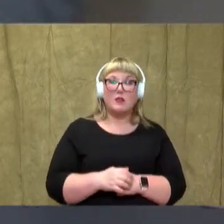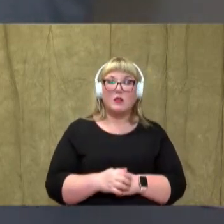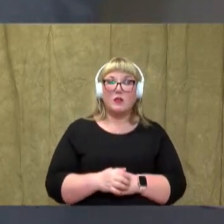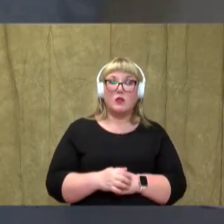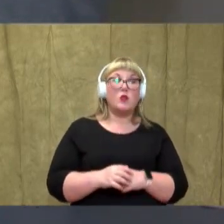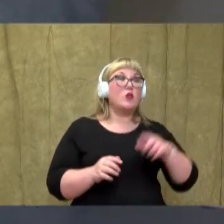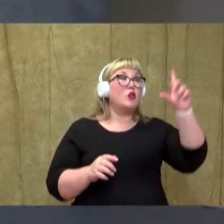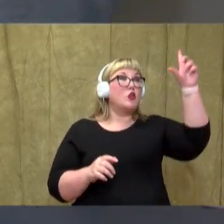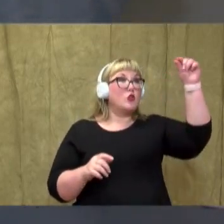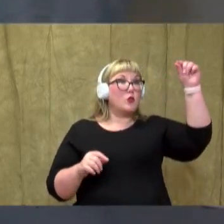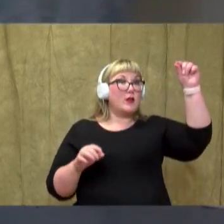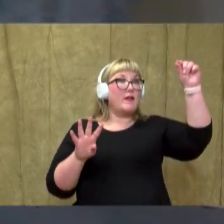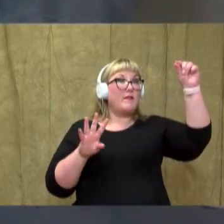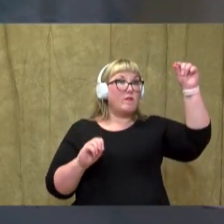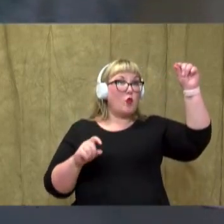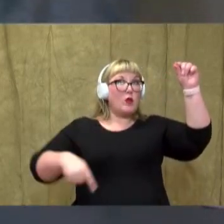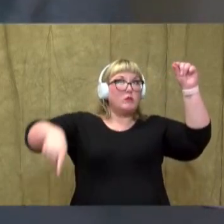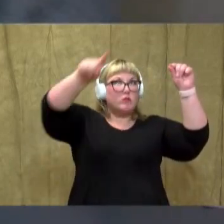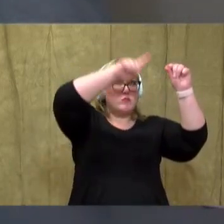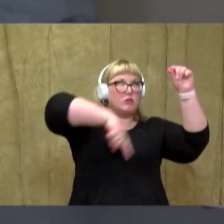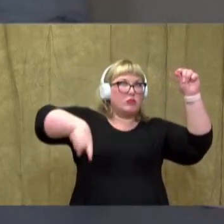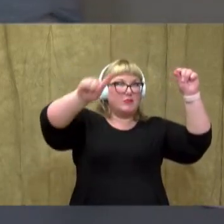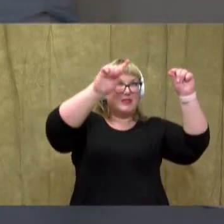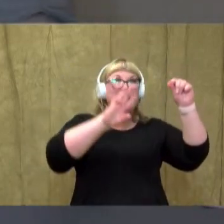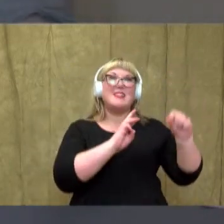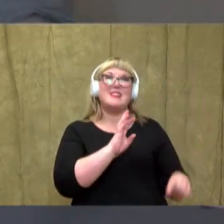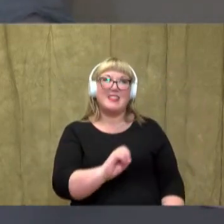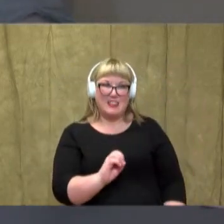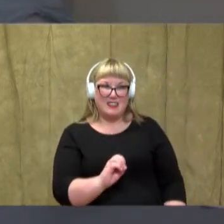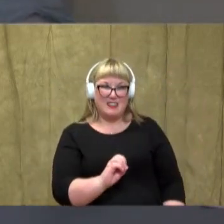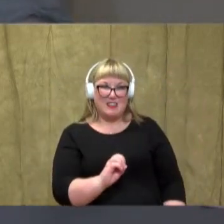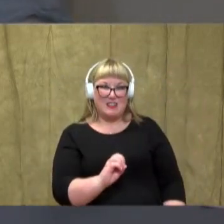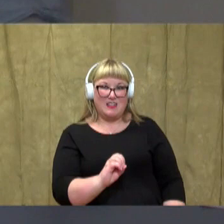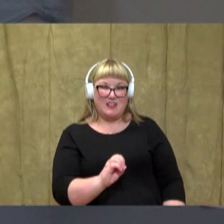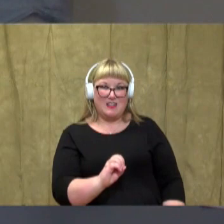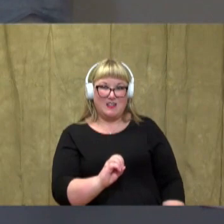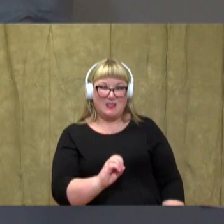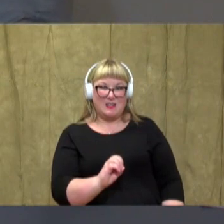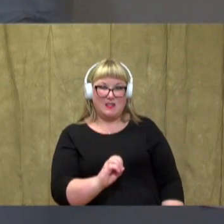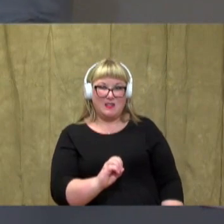20 plus 40 equals 60.